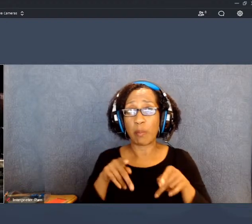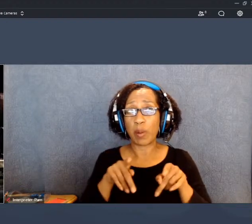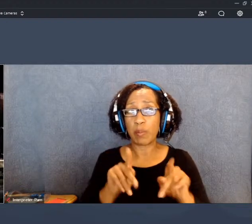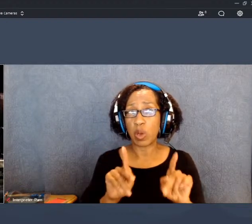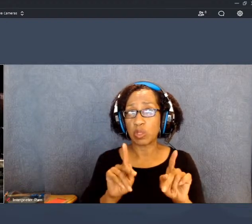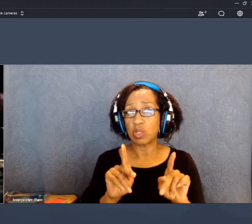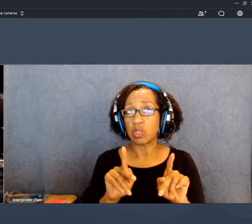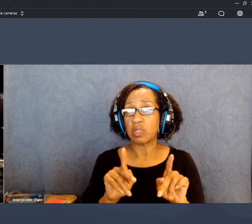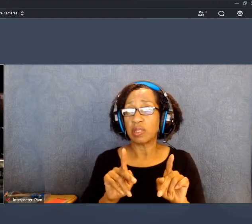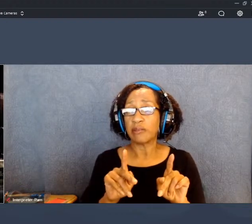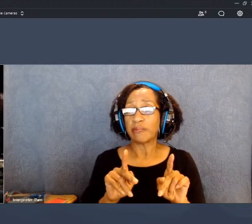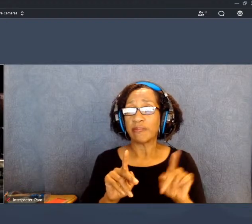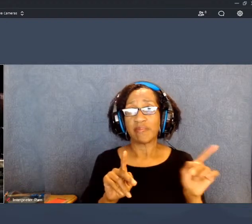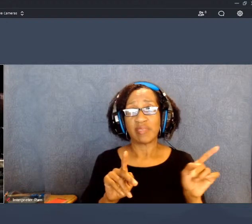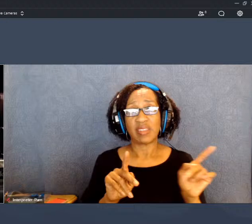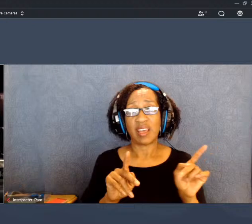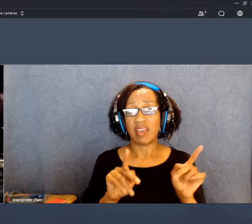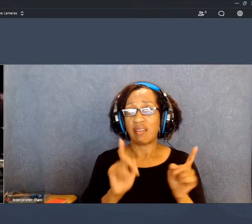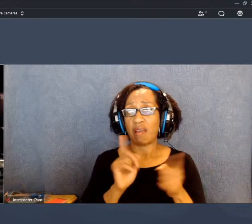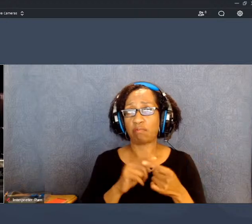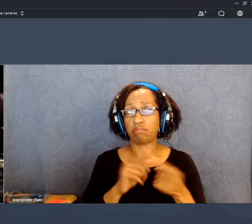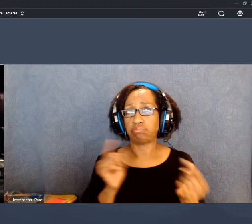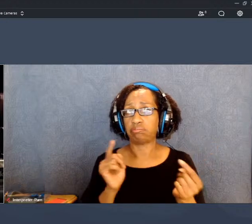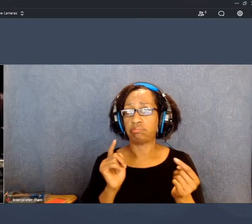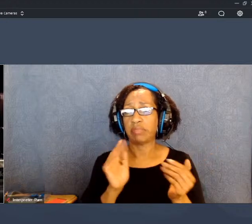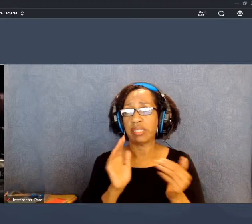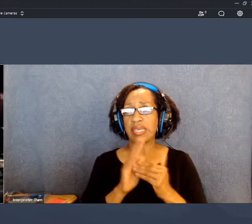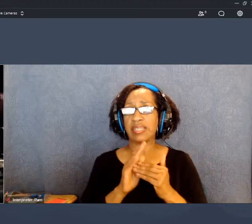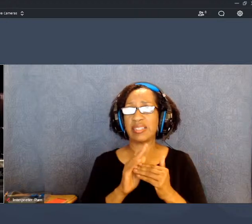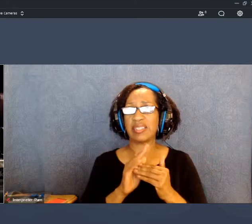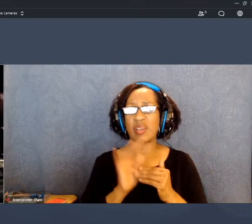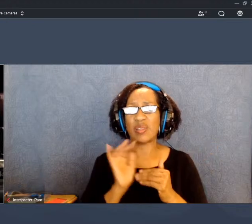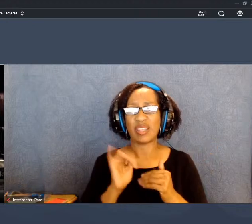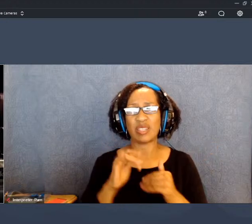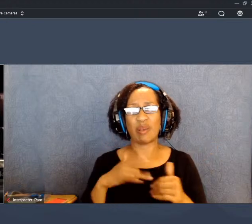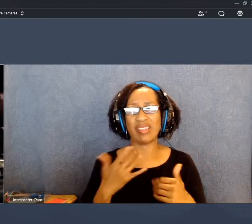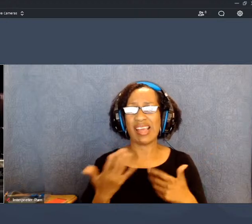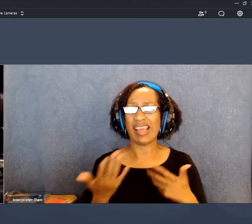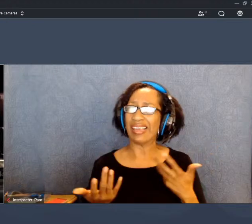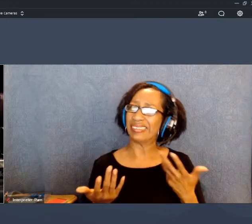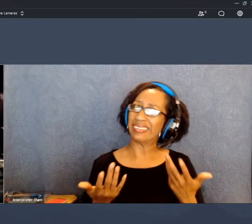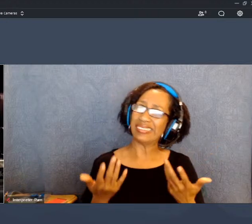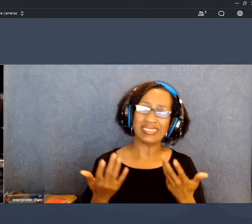and spoken out against it. So I guess that's where my rub is a little bit.